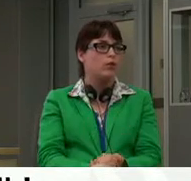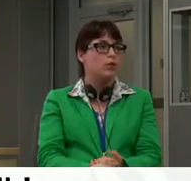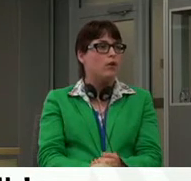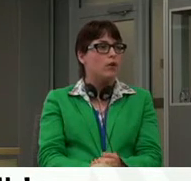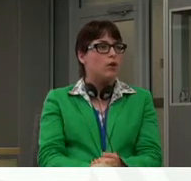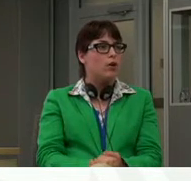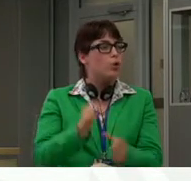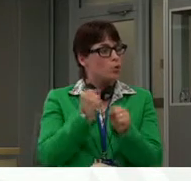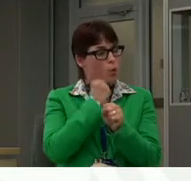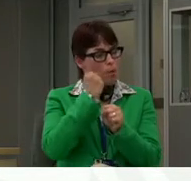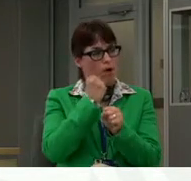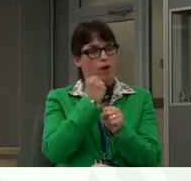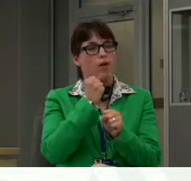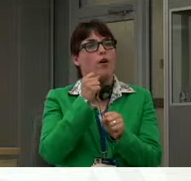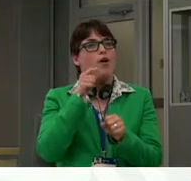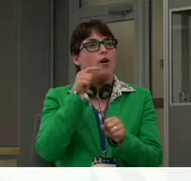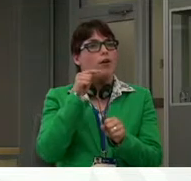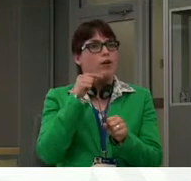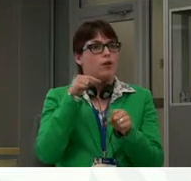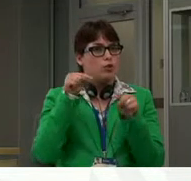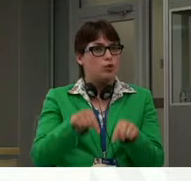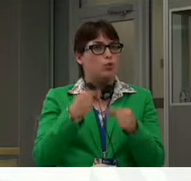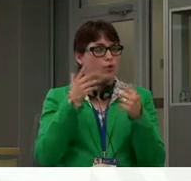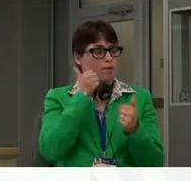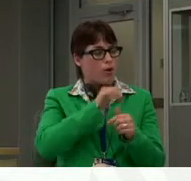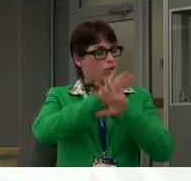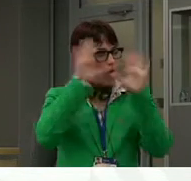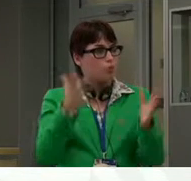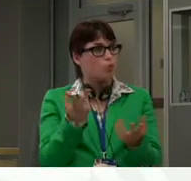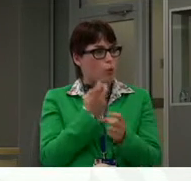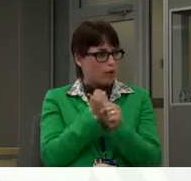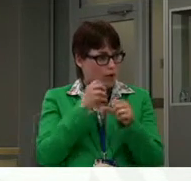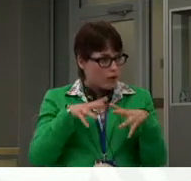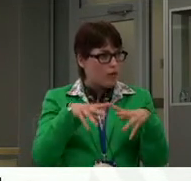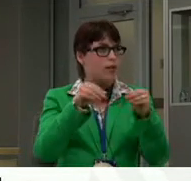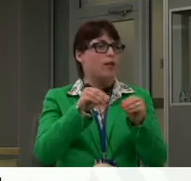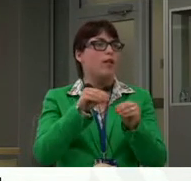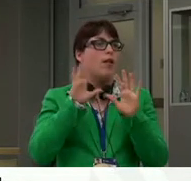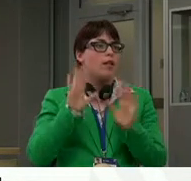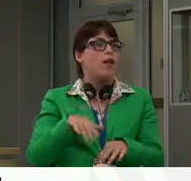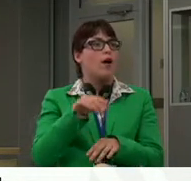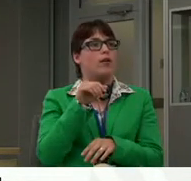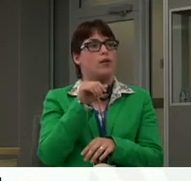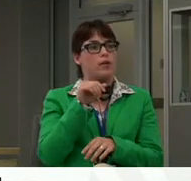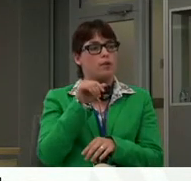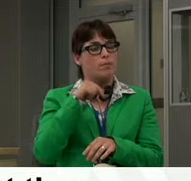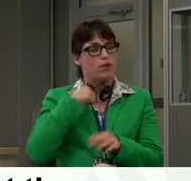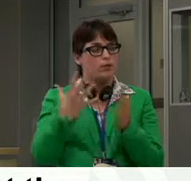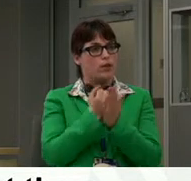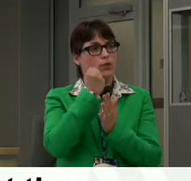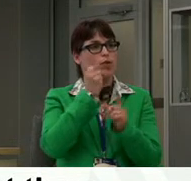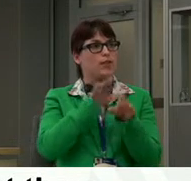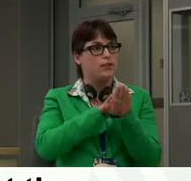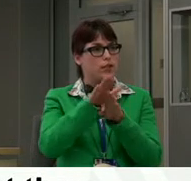work so we would achieve inclusive education, but we need to understand that there is a lot to